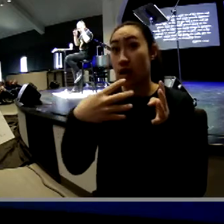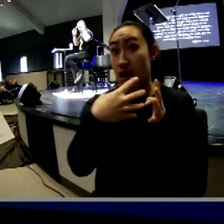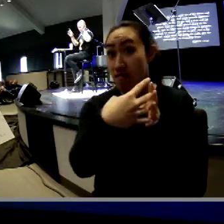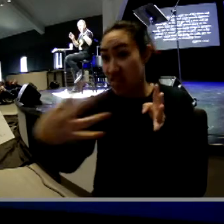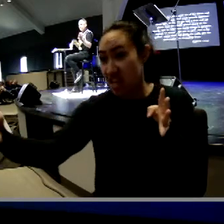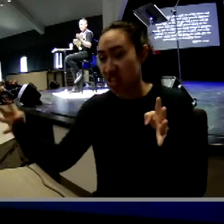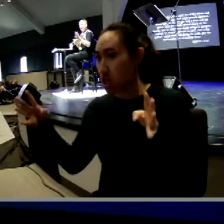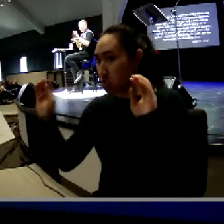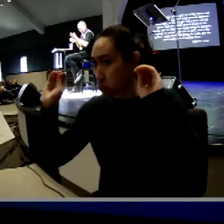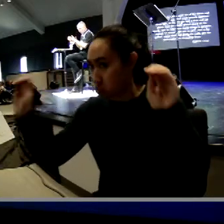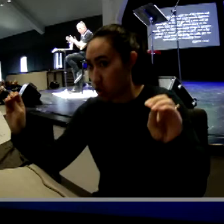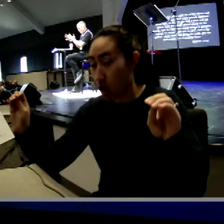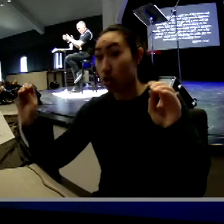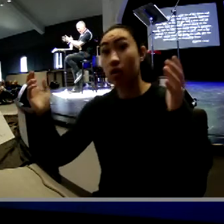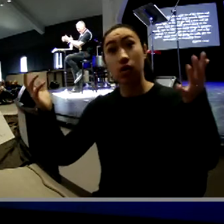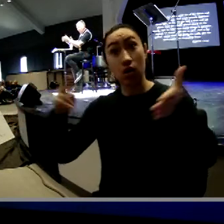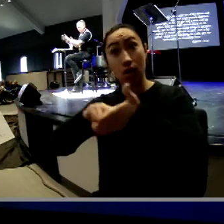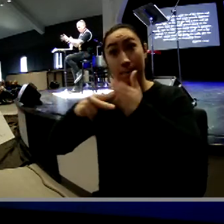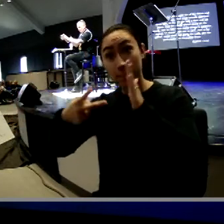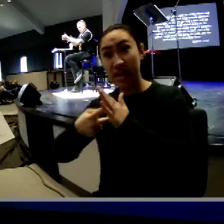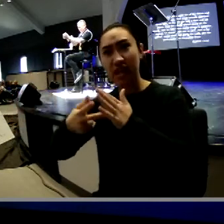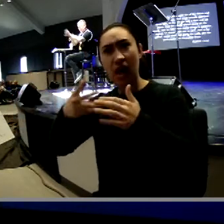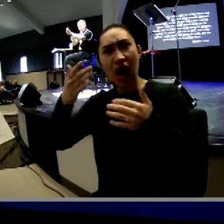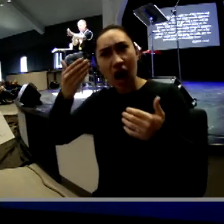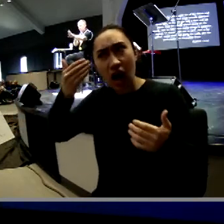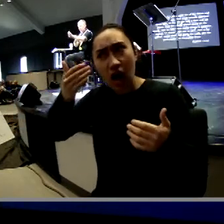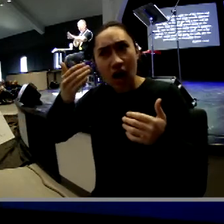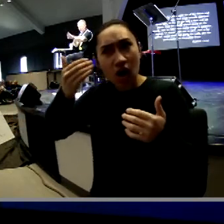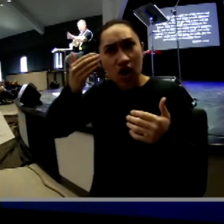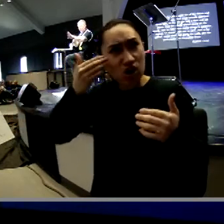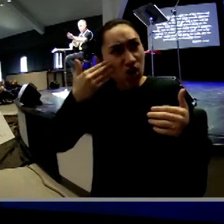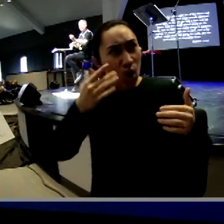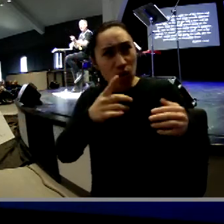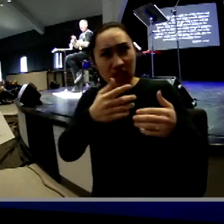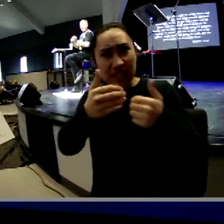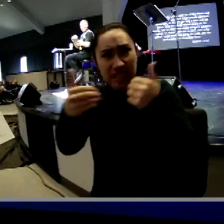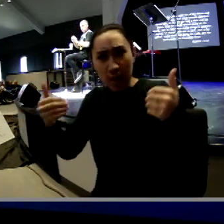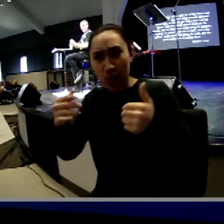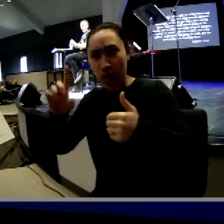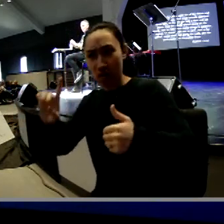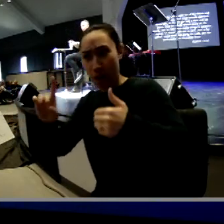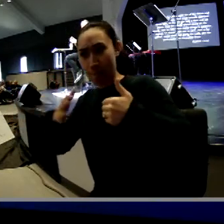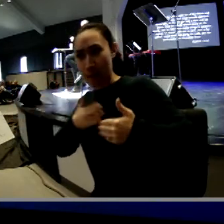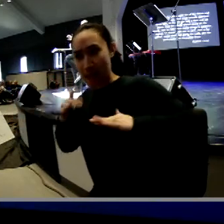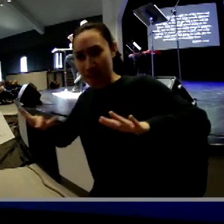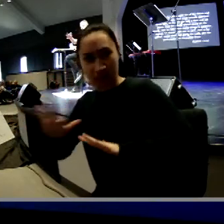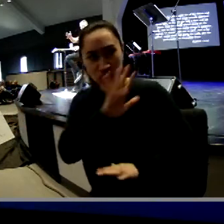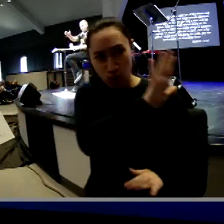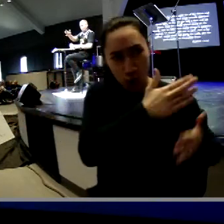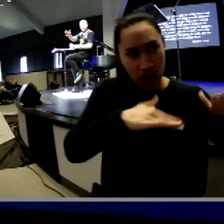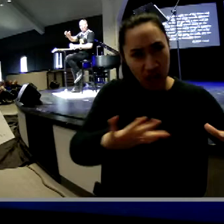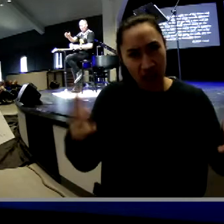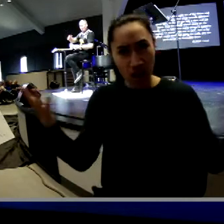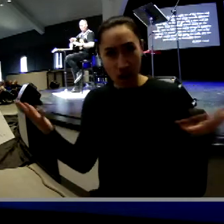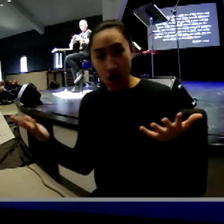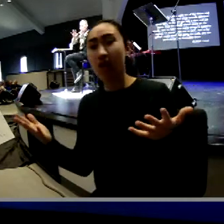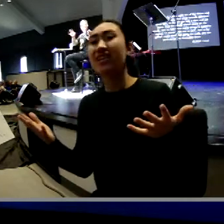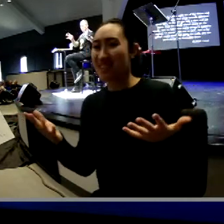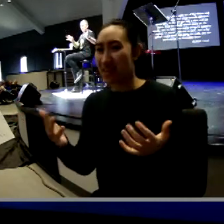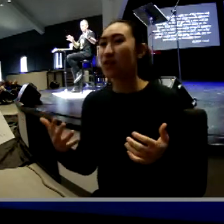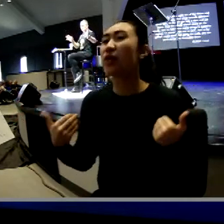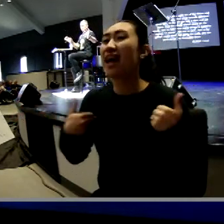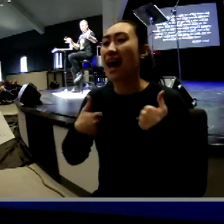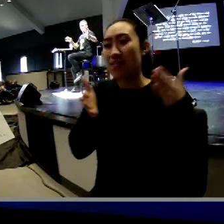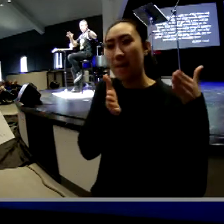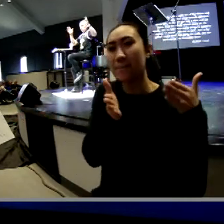Just remember that. They had to create paths to get to their section of land. A path through your garden wouldn't